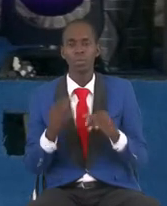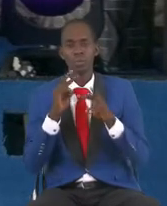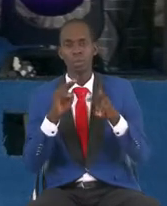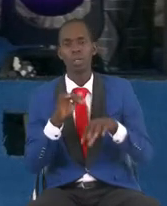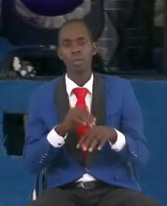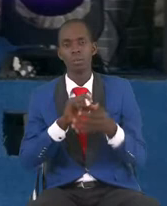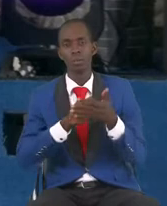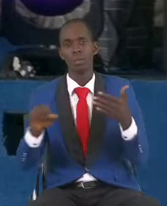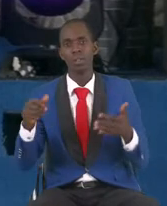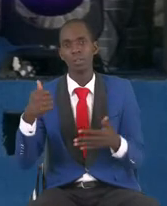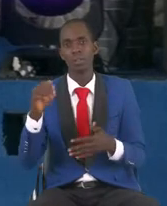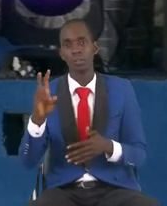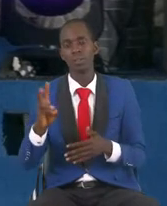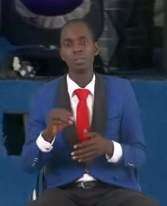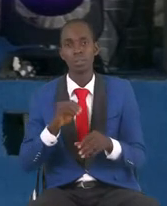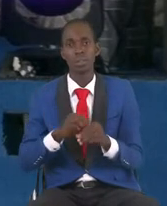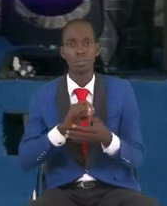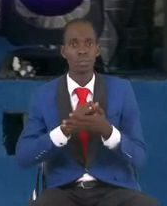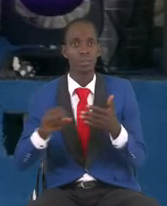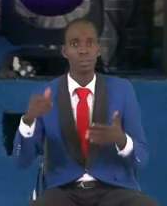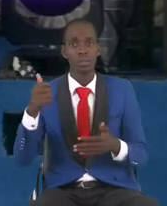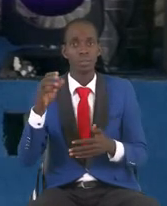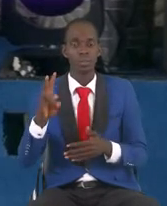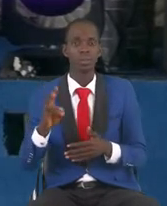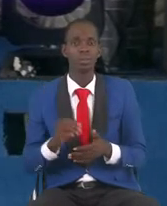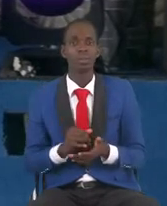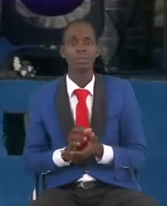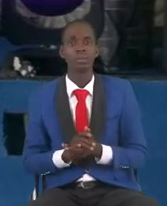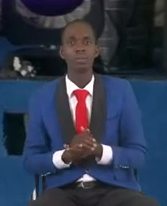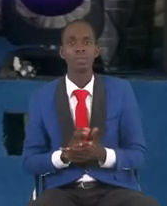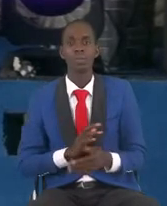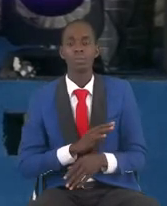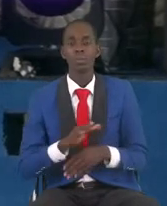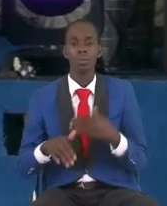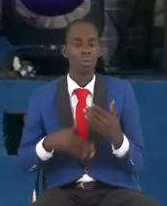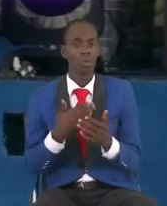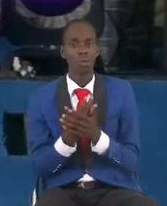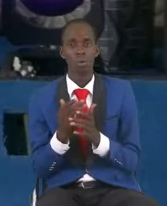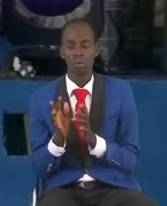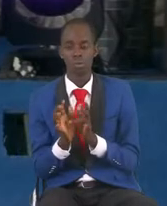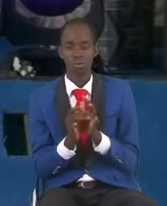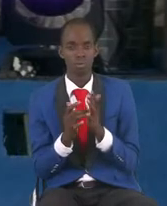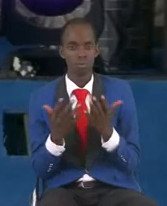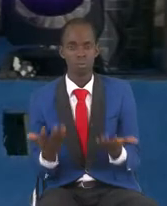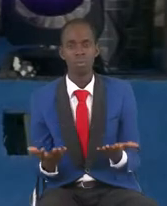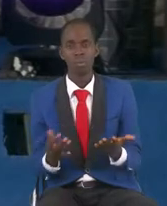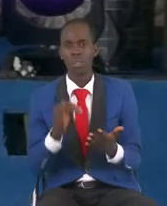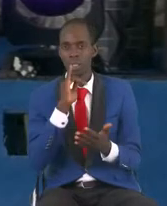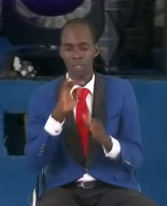16. It says in verse 16, all scripture is given